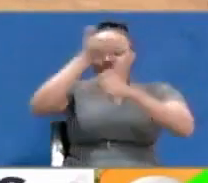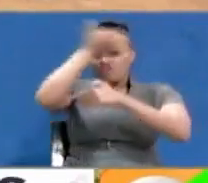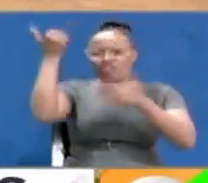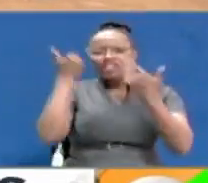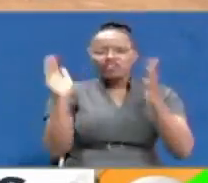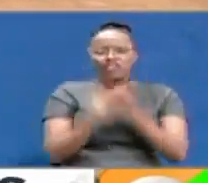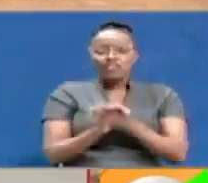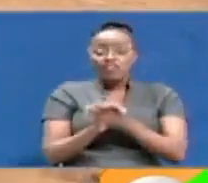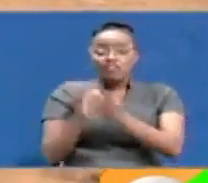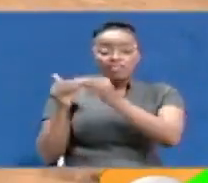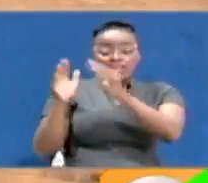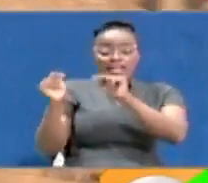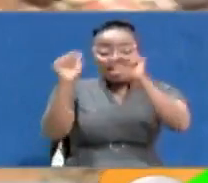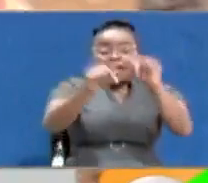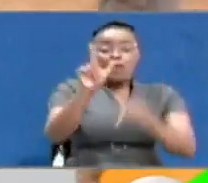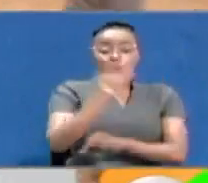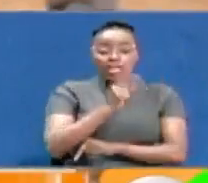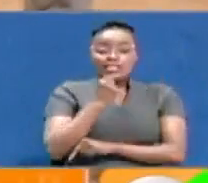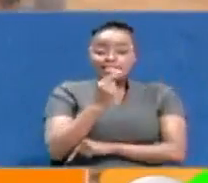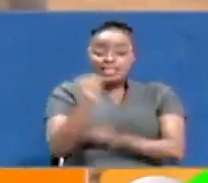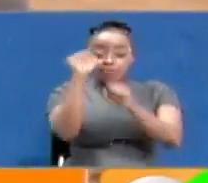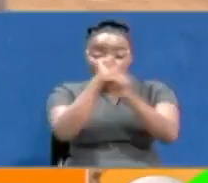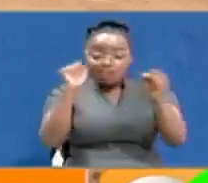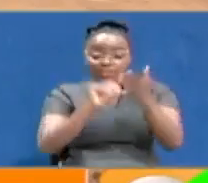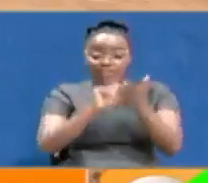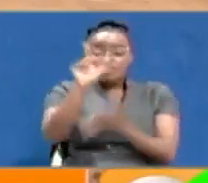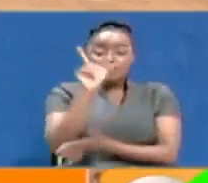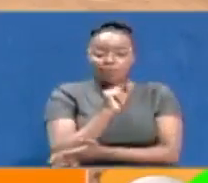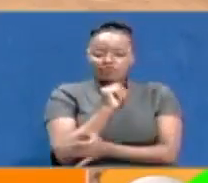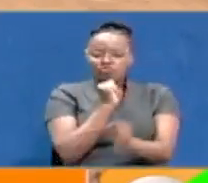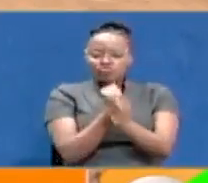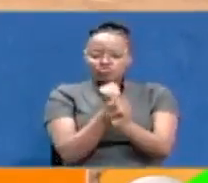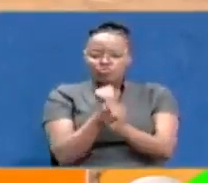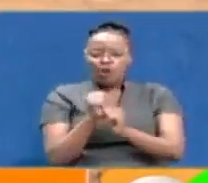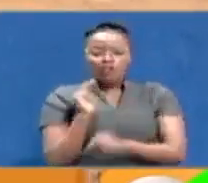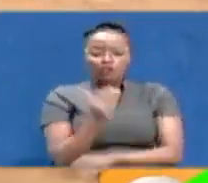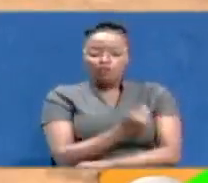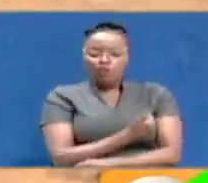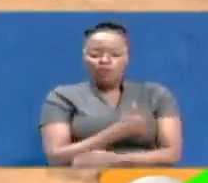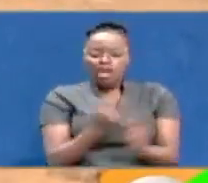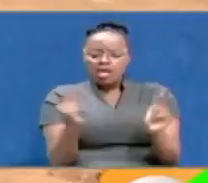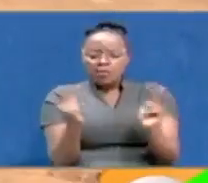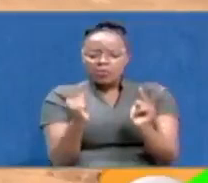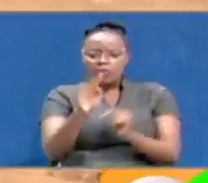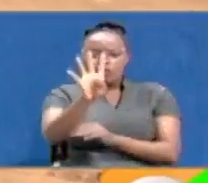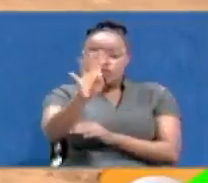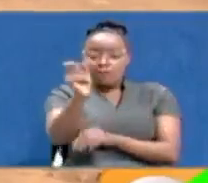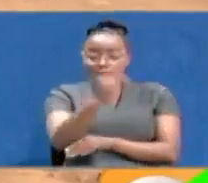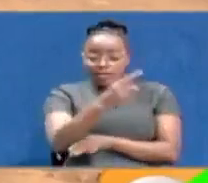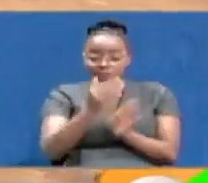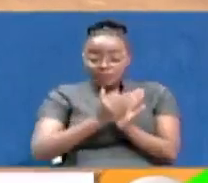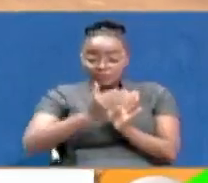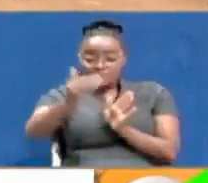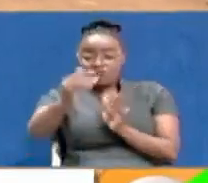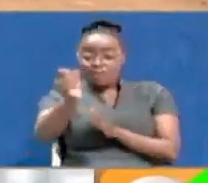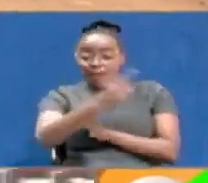Hawa viongozi wamekuja hapa na wakasema wametumwa na rais atufanyie hiyo kazi. Kwa muda ya miezi minne,